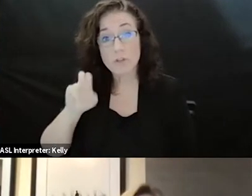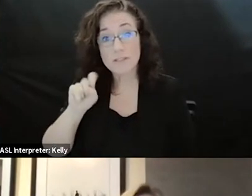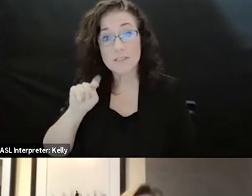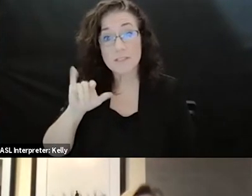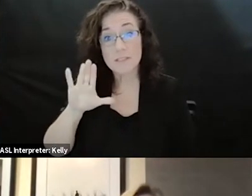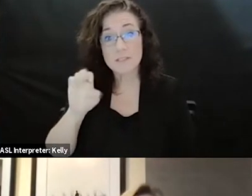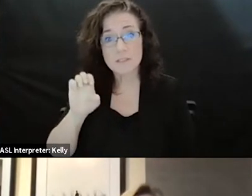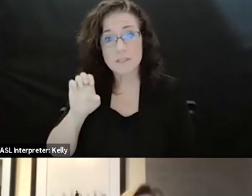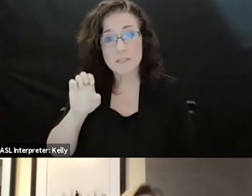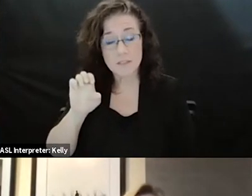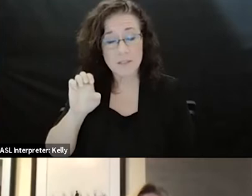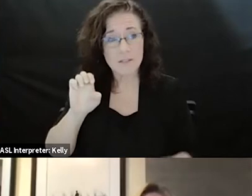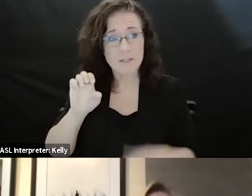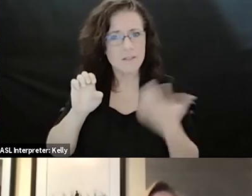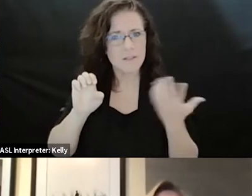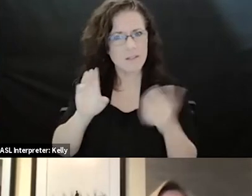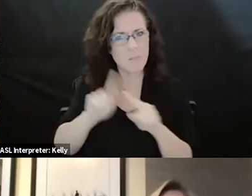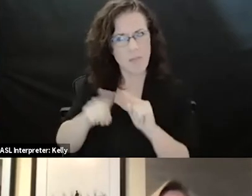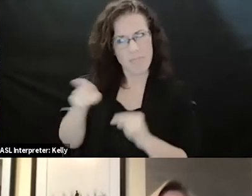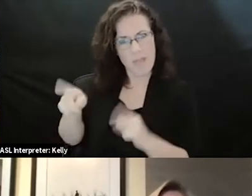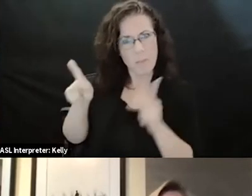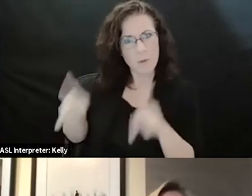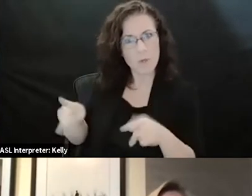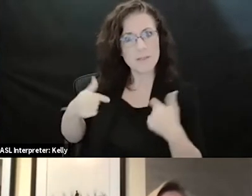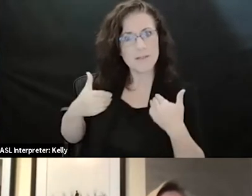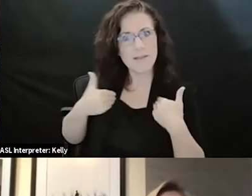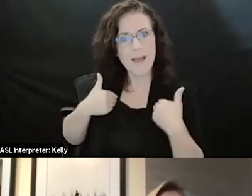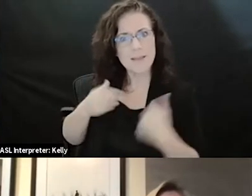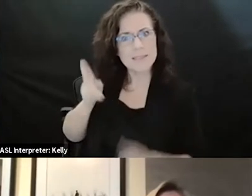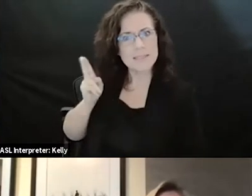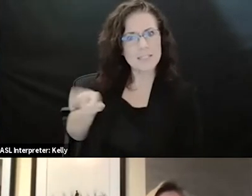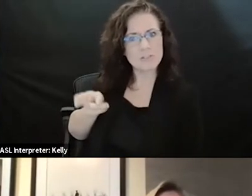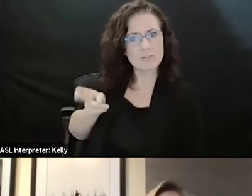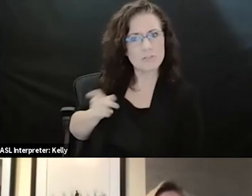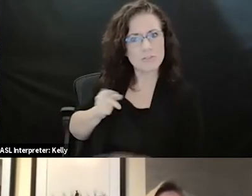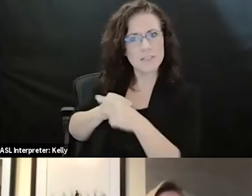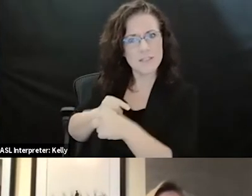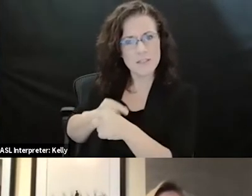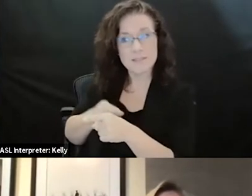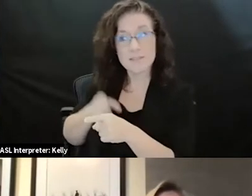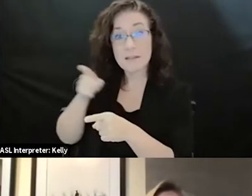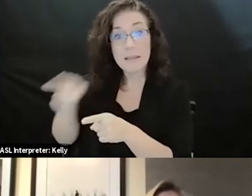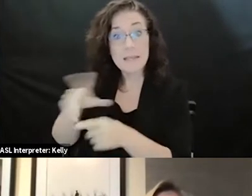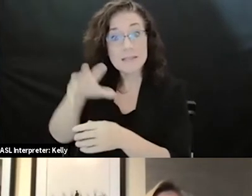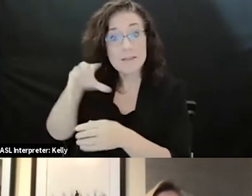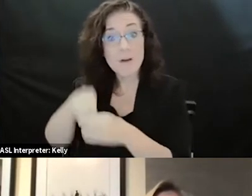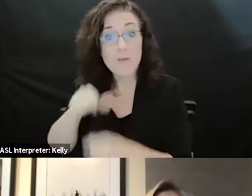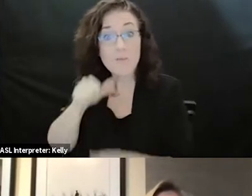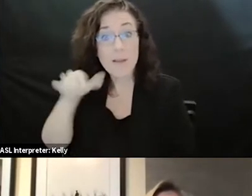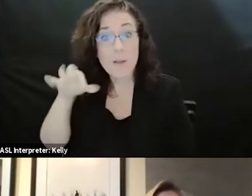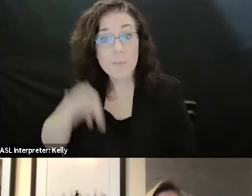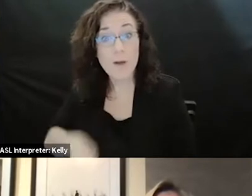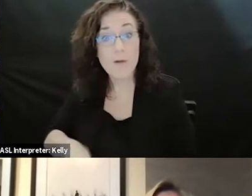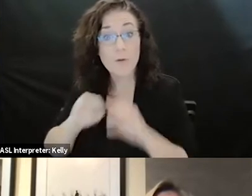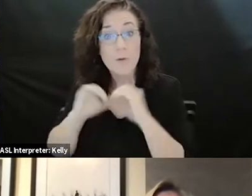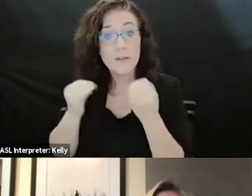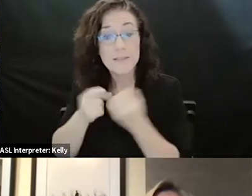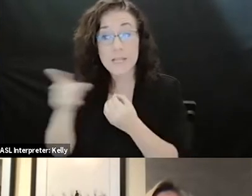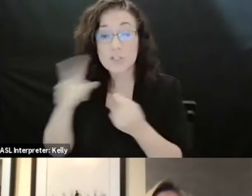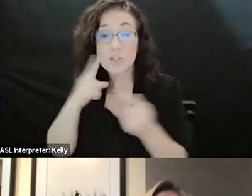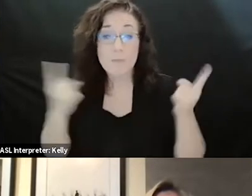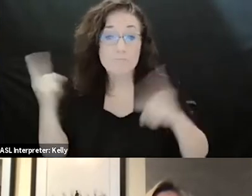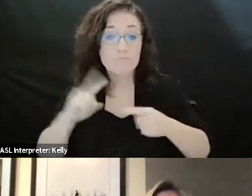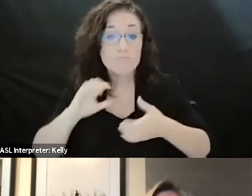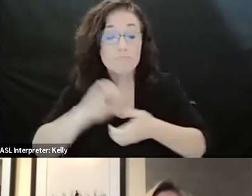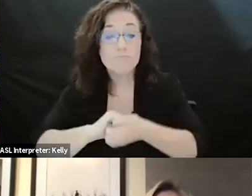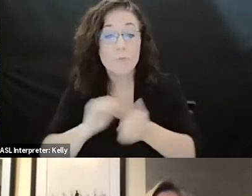a person that has a record like this and you know to be in a non-profit position working with our district to put together this curriculum and